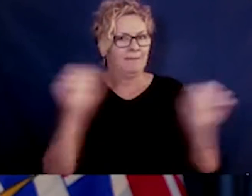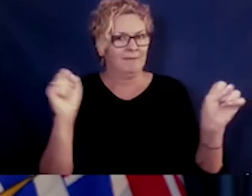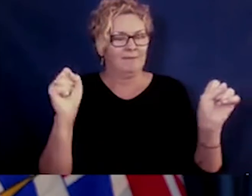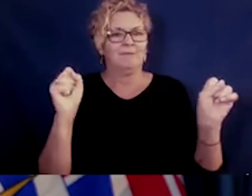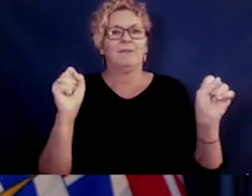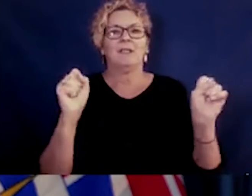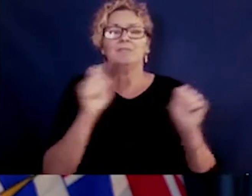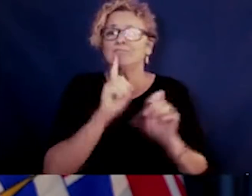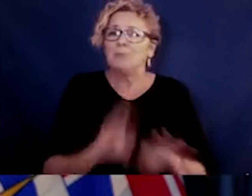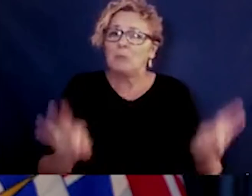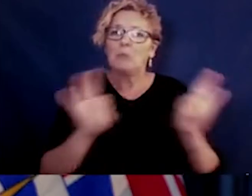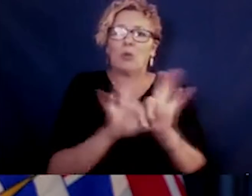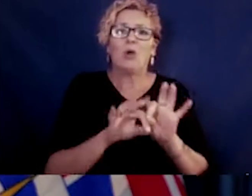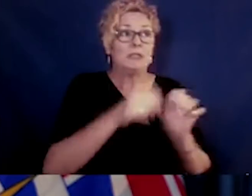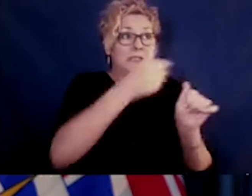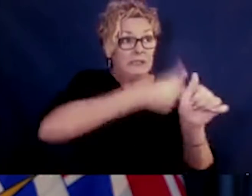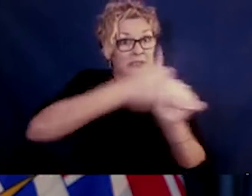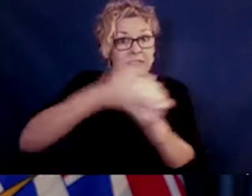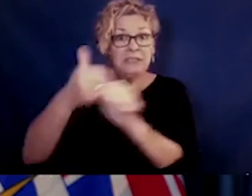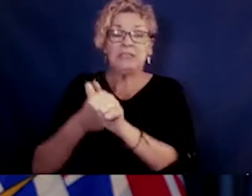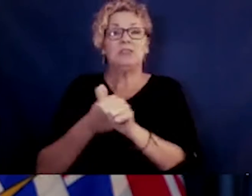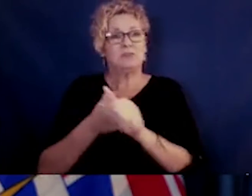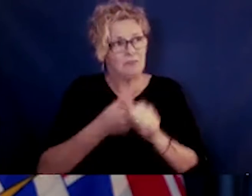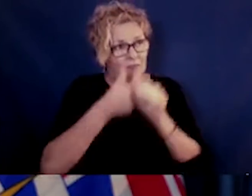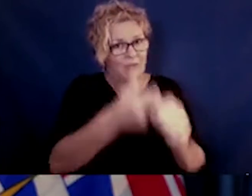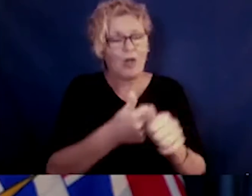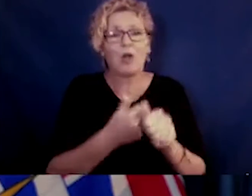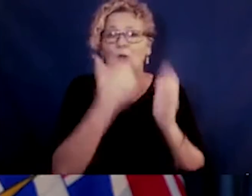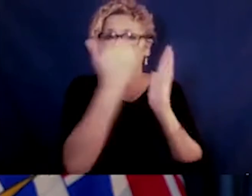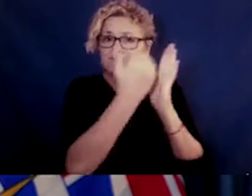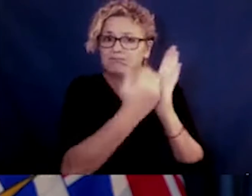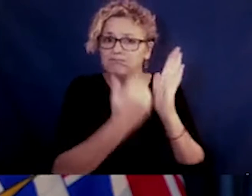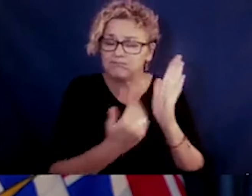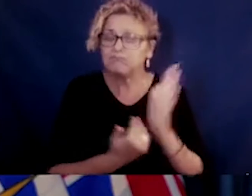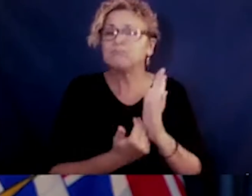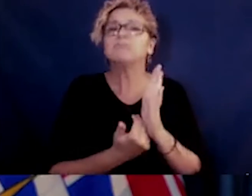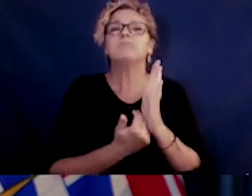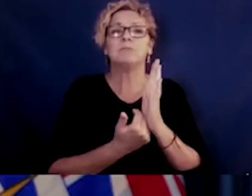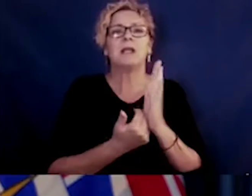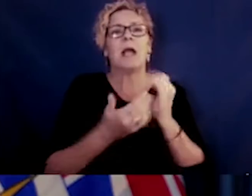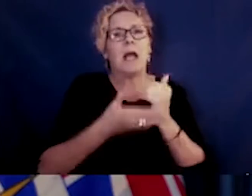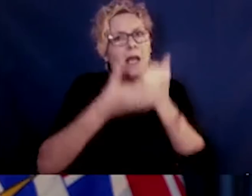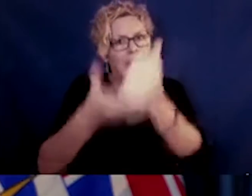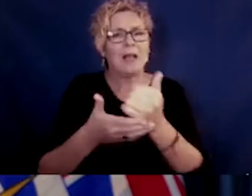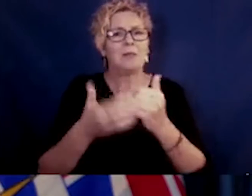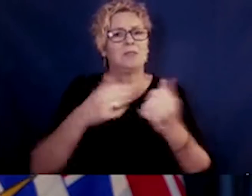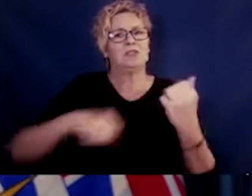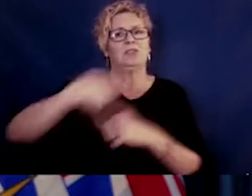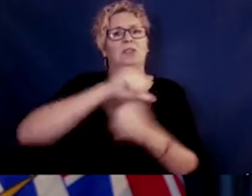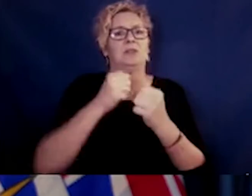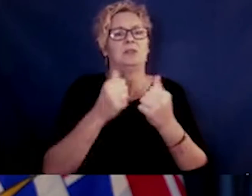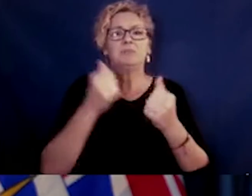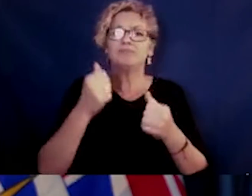have a direct impact on how our province will fare tomorrow and in the weeks to come. And we know that we can